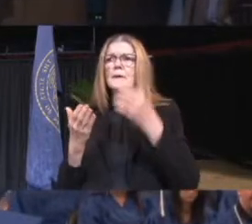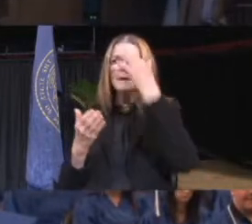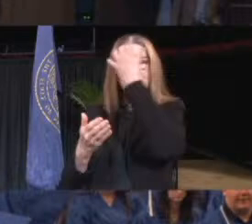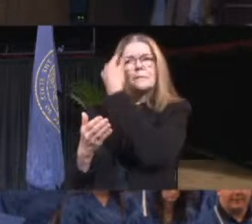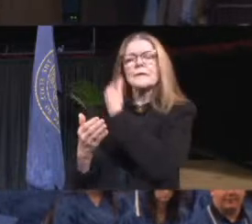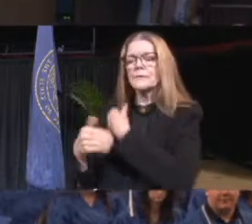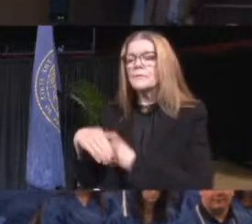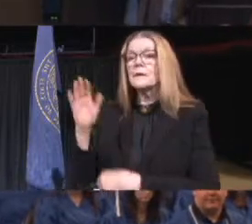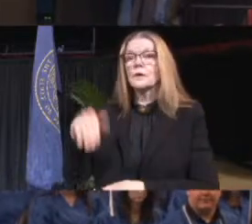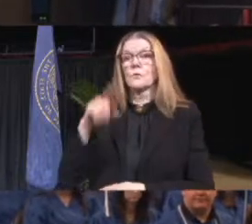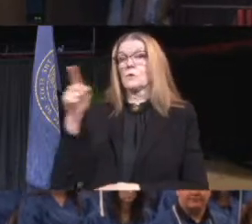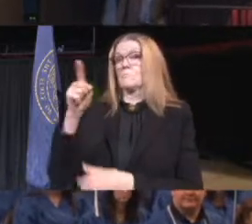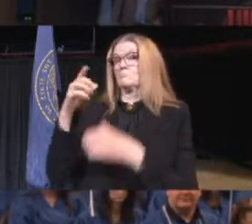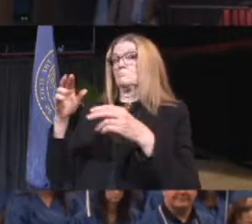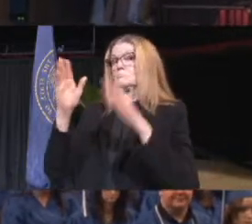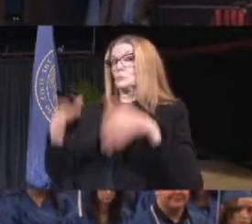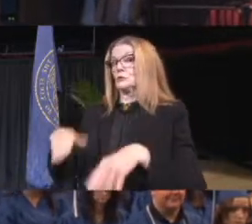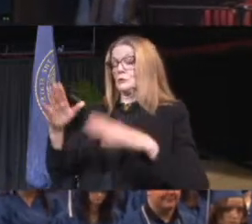on your retirement.